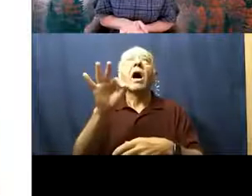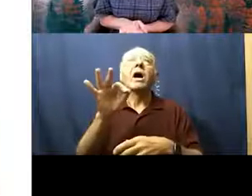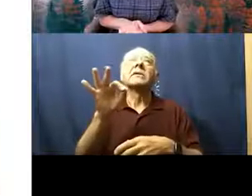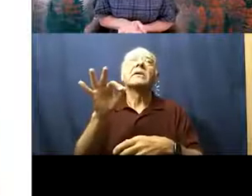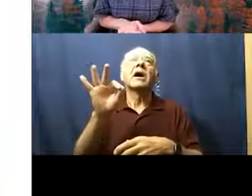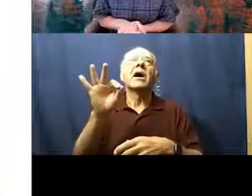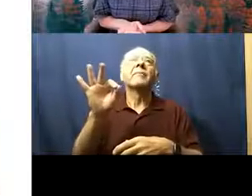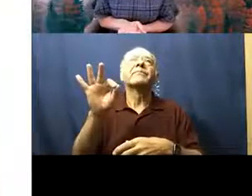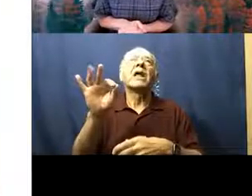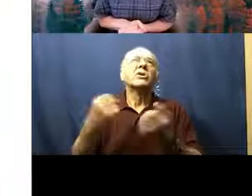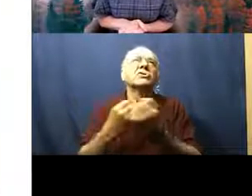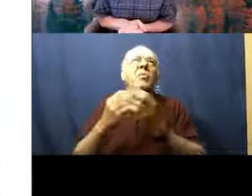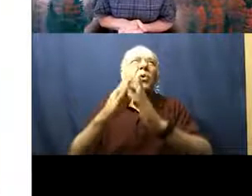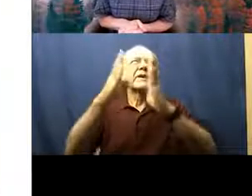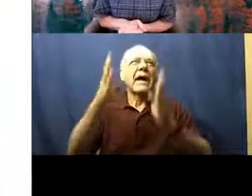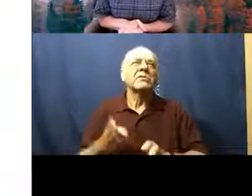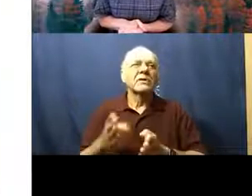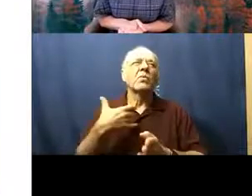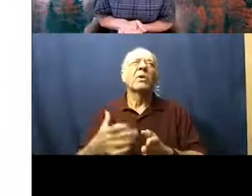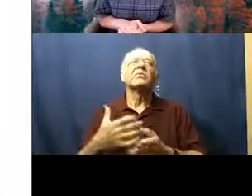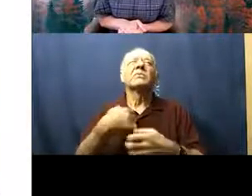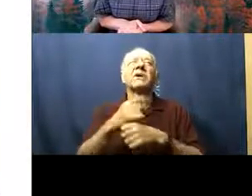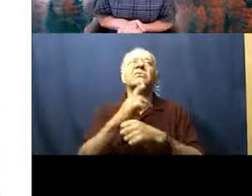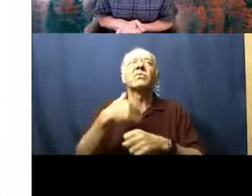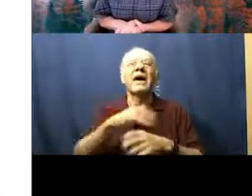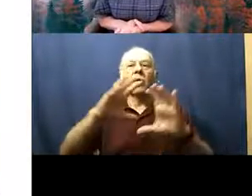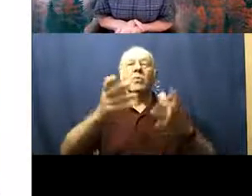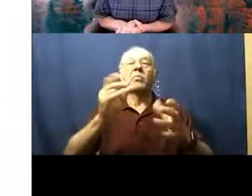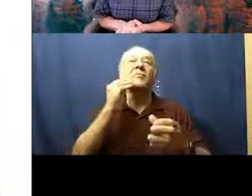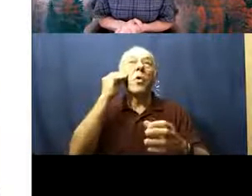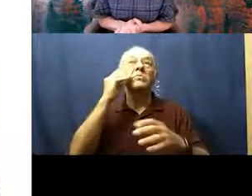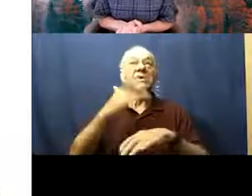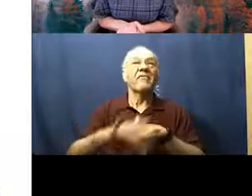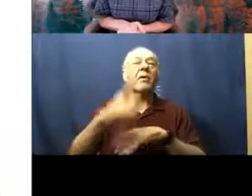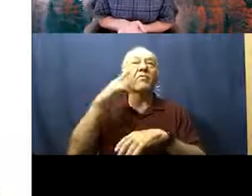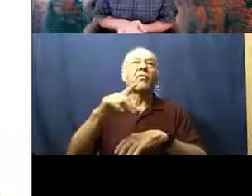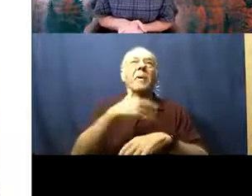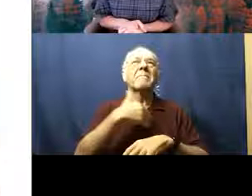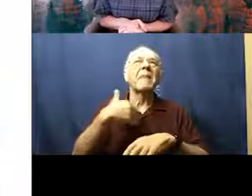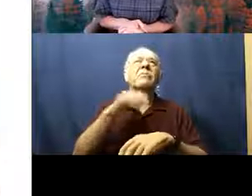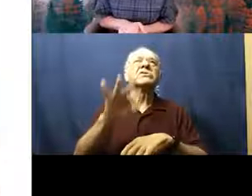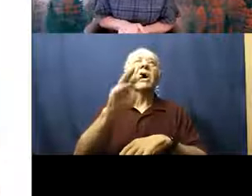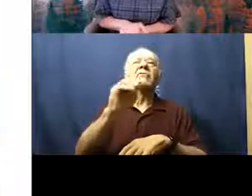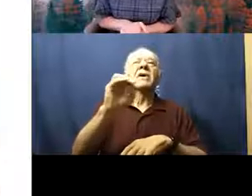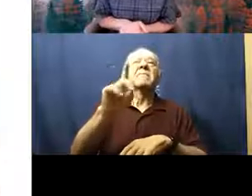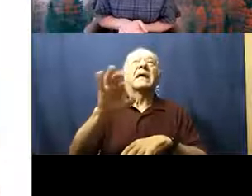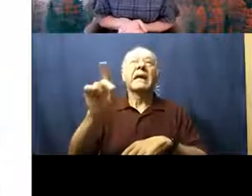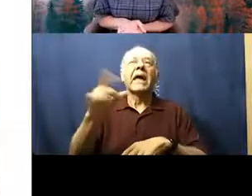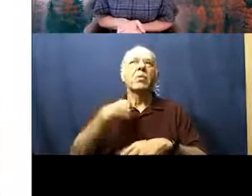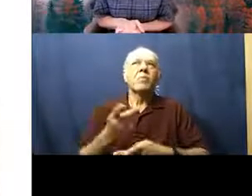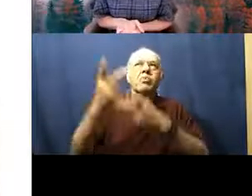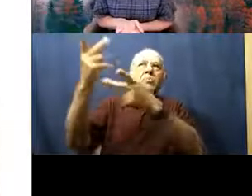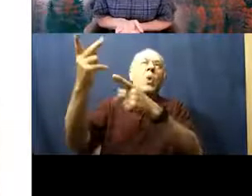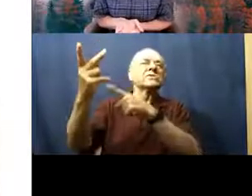and we want to make sure that there's a set of homes that are available for Medicaid members. And so we've proposed this in